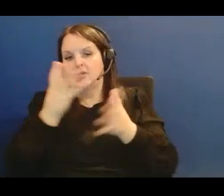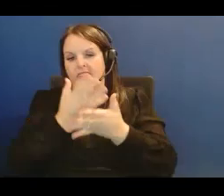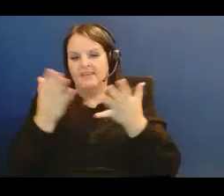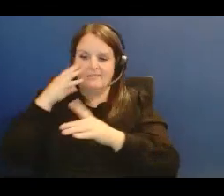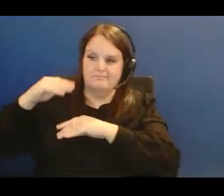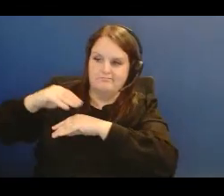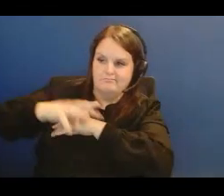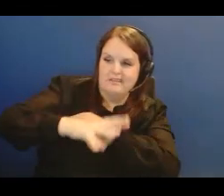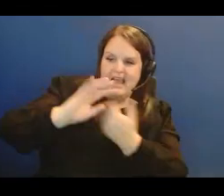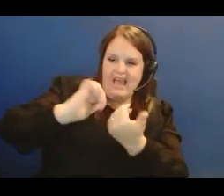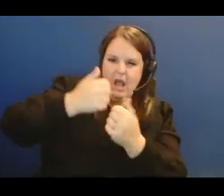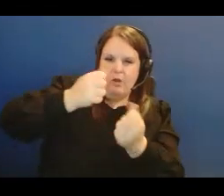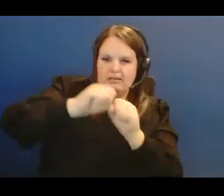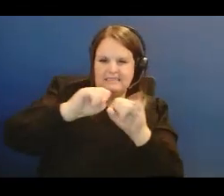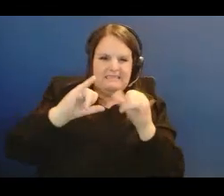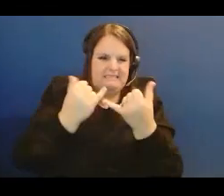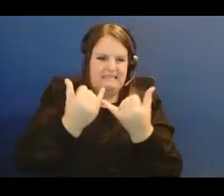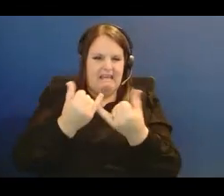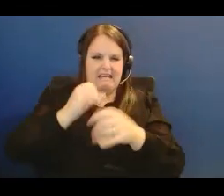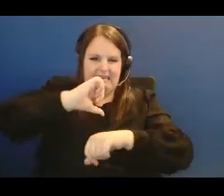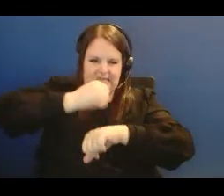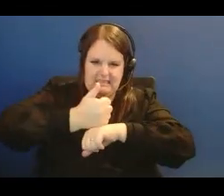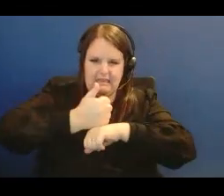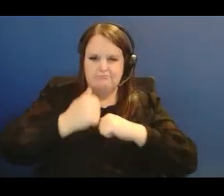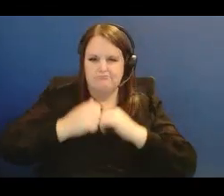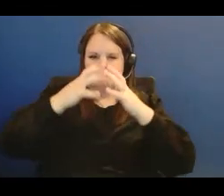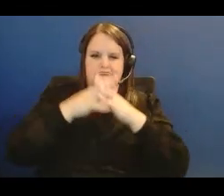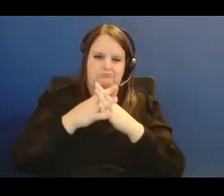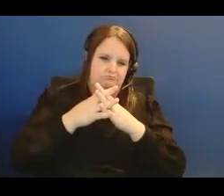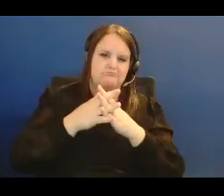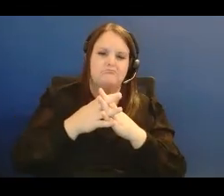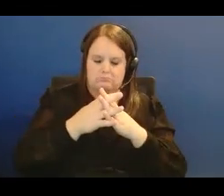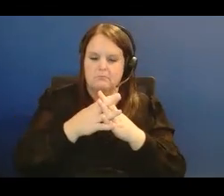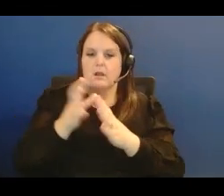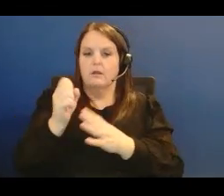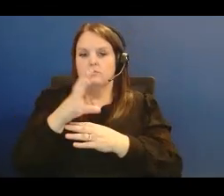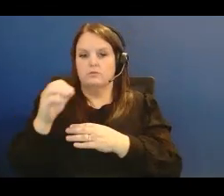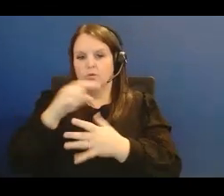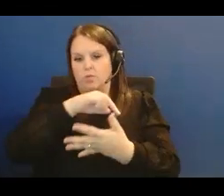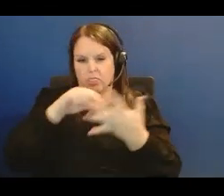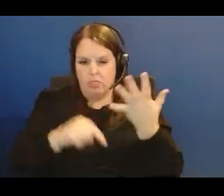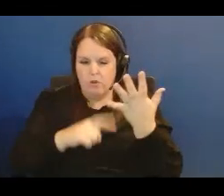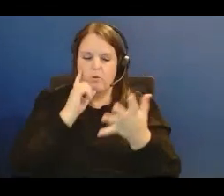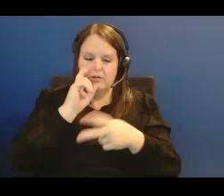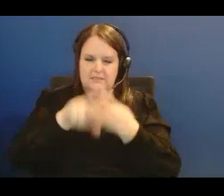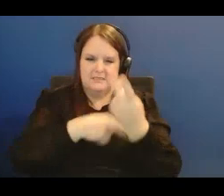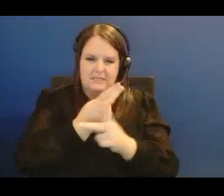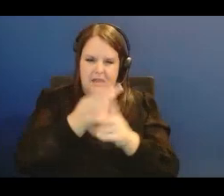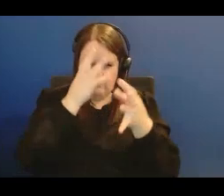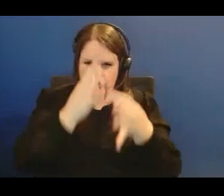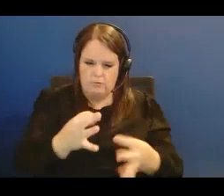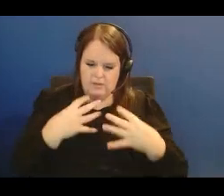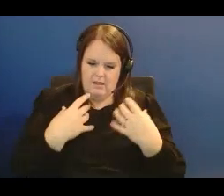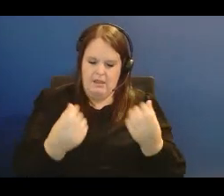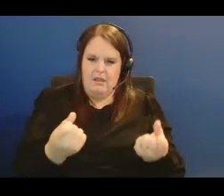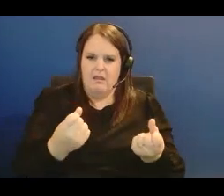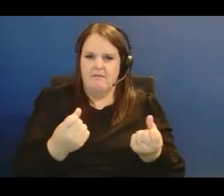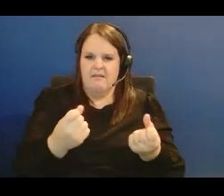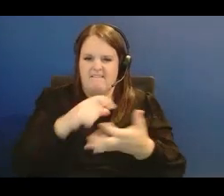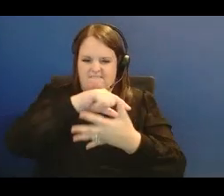how society is built and established. And these social determinants of health are split into